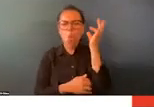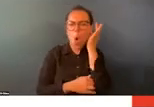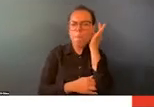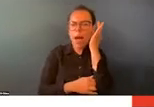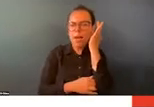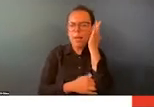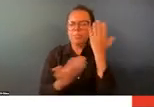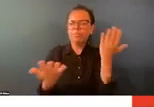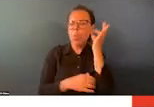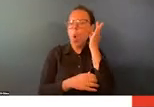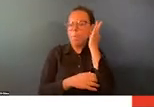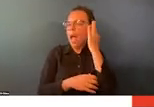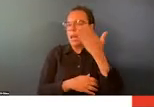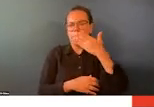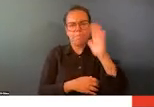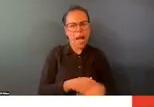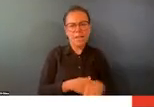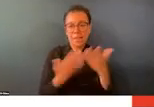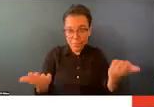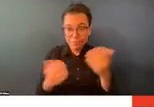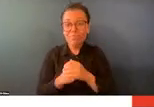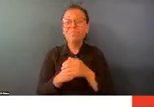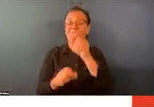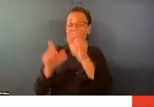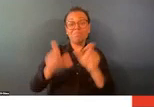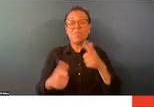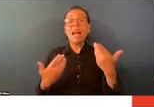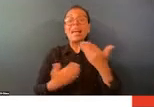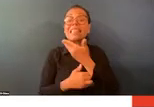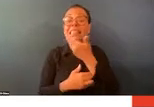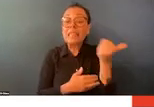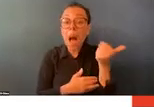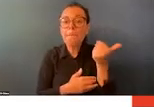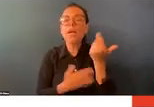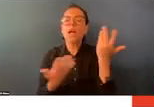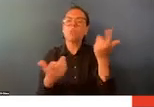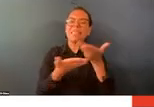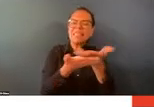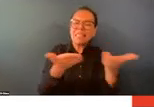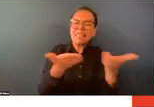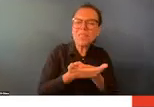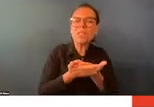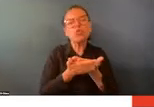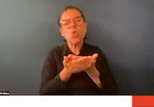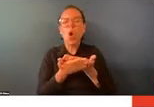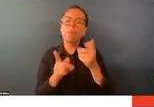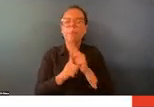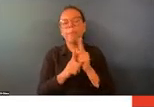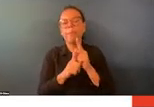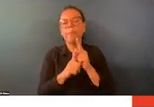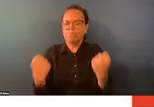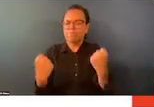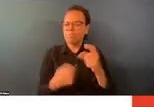children, poor communities, displaced peoples, and those with disability or underlying health